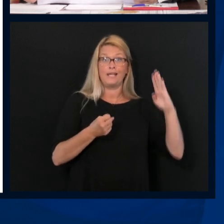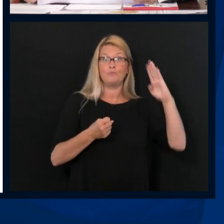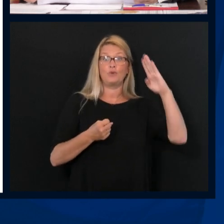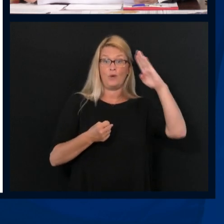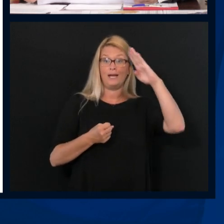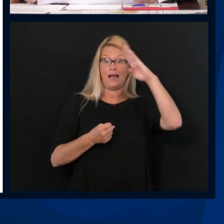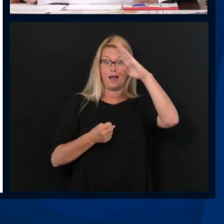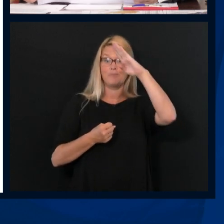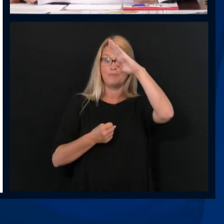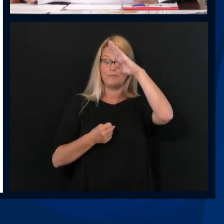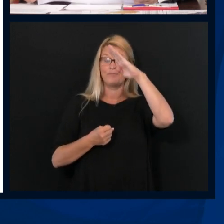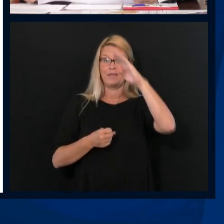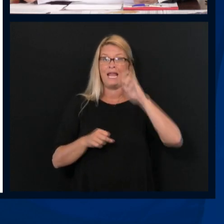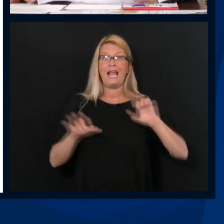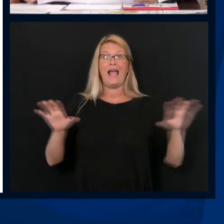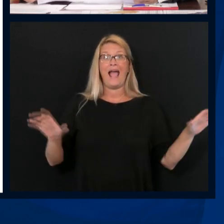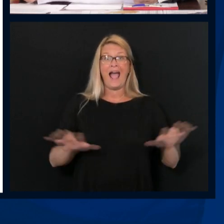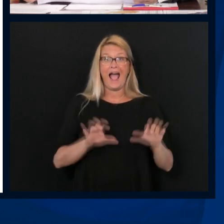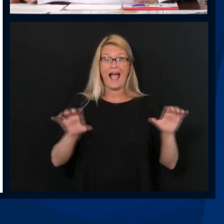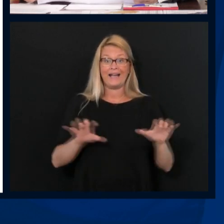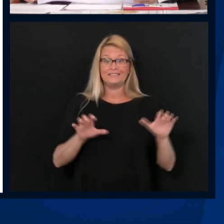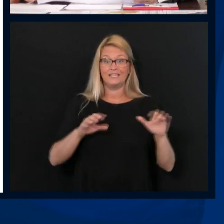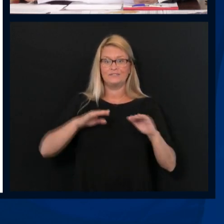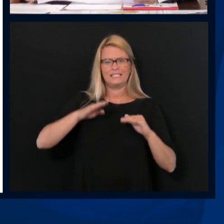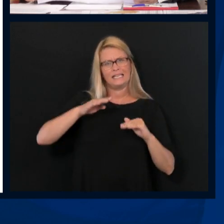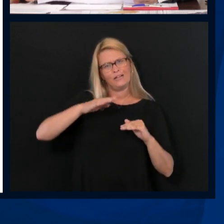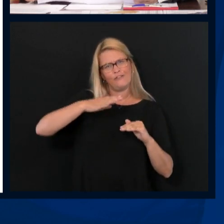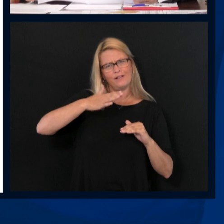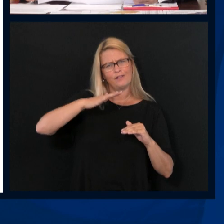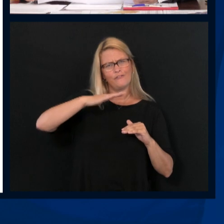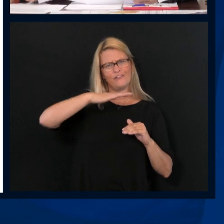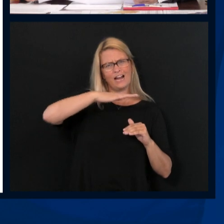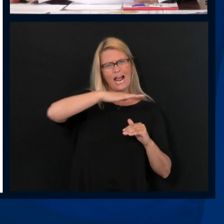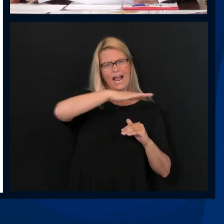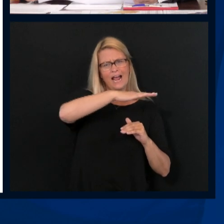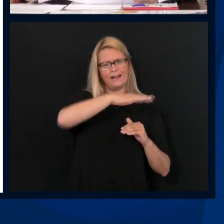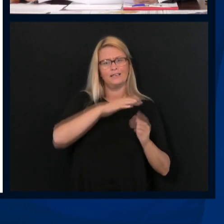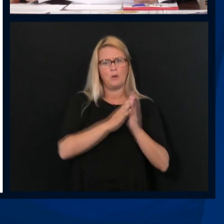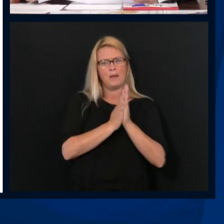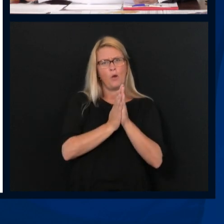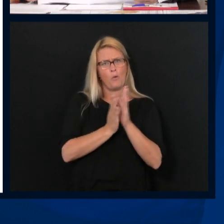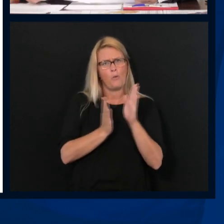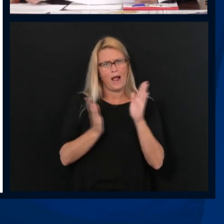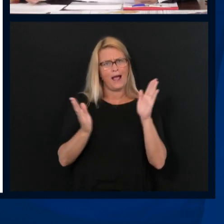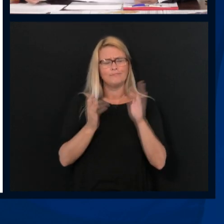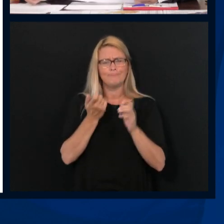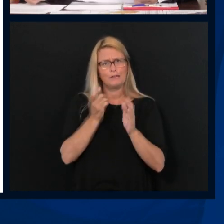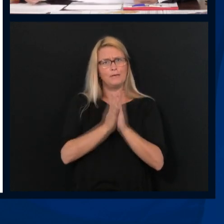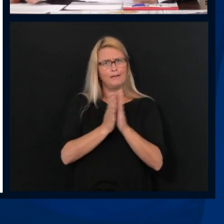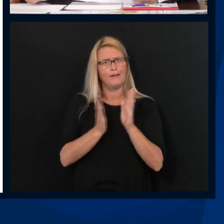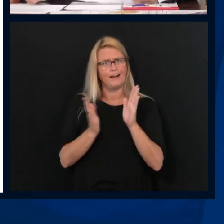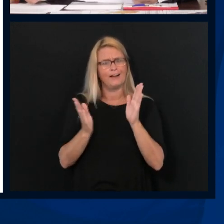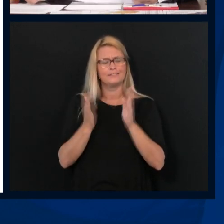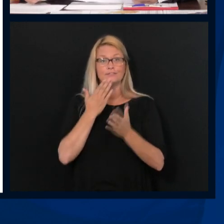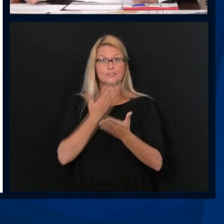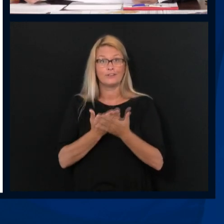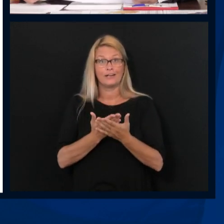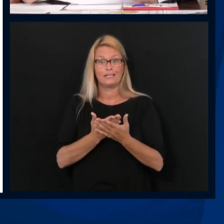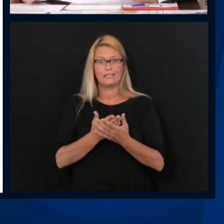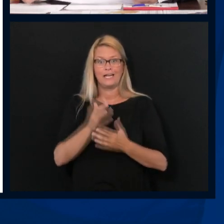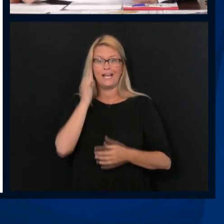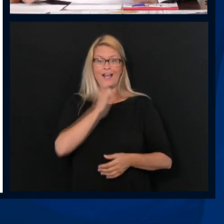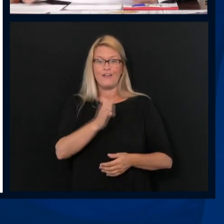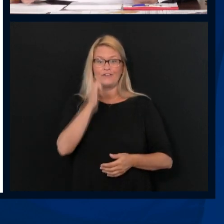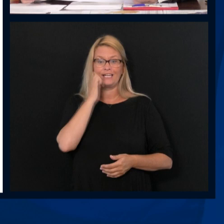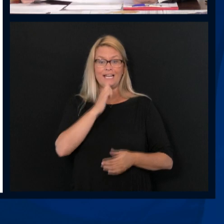Our active cases, you know, kind of flattened out just a little bit. We're getting wider there. That's really good. You notice in our daily,